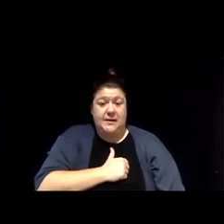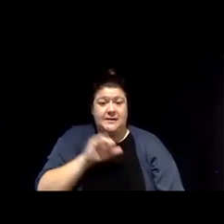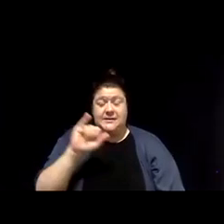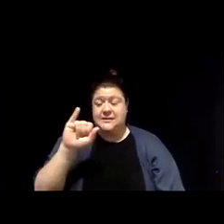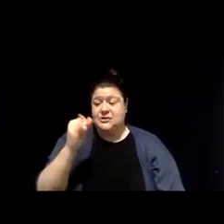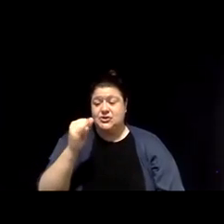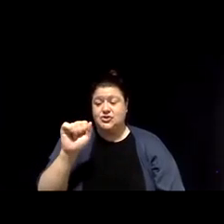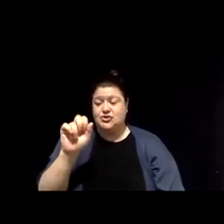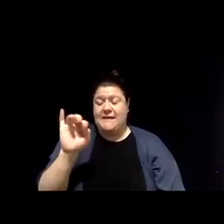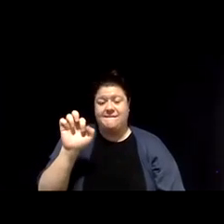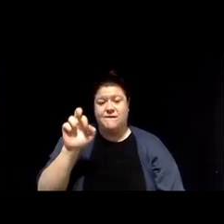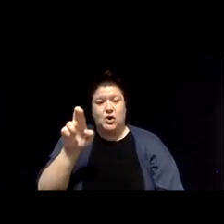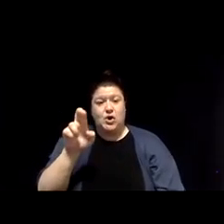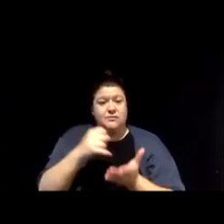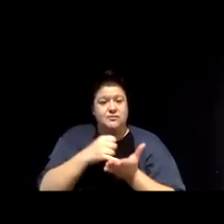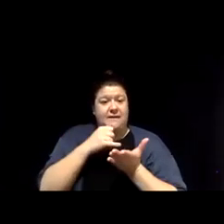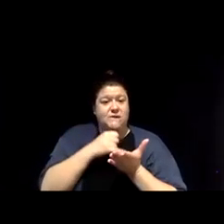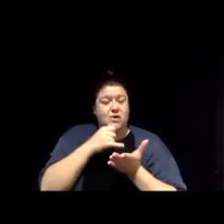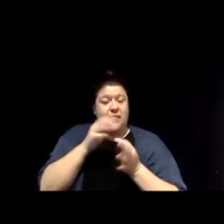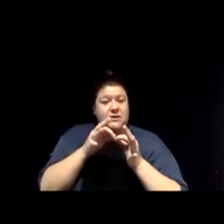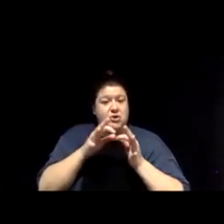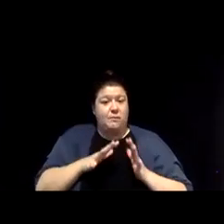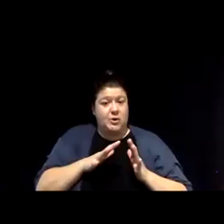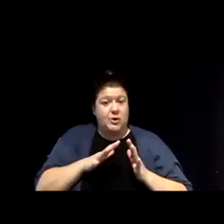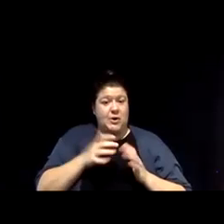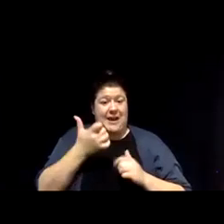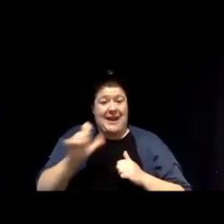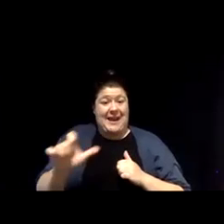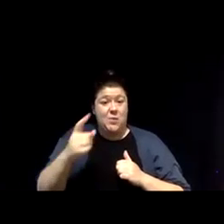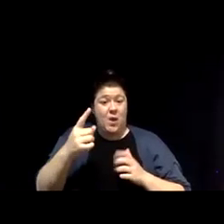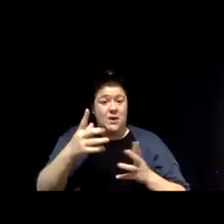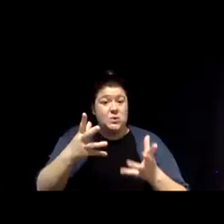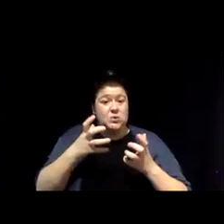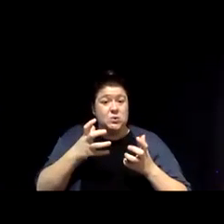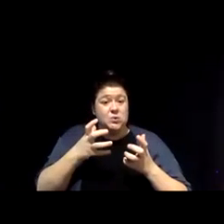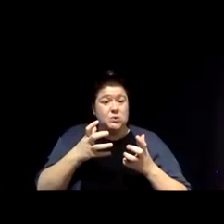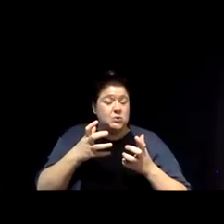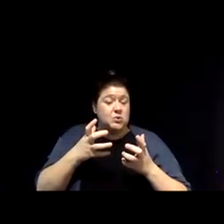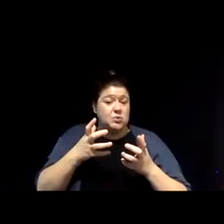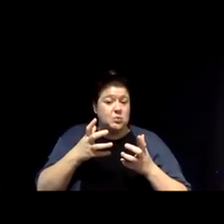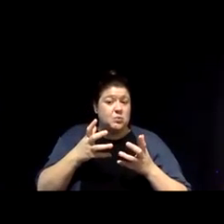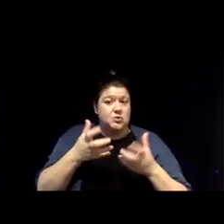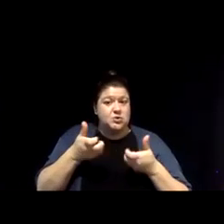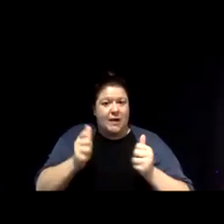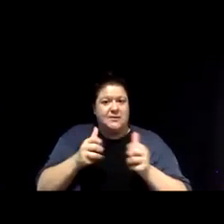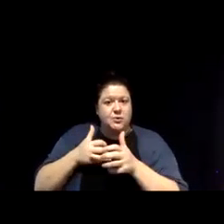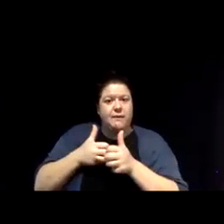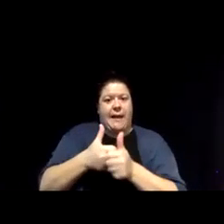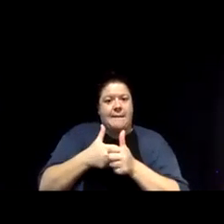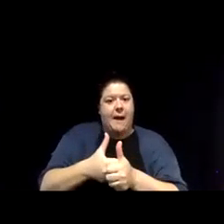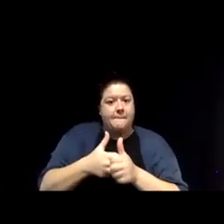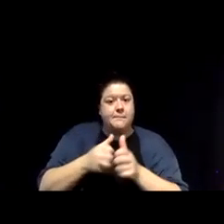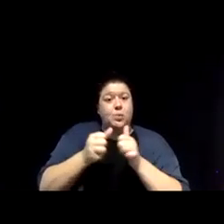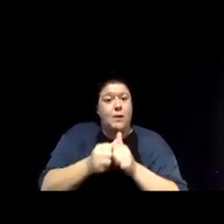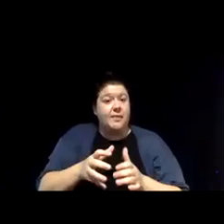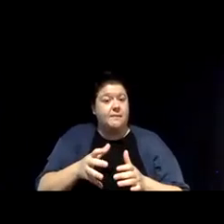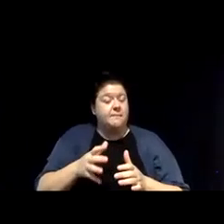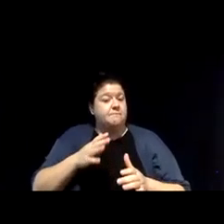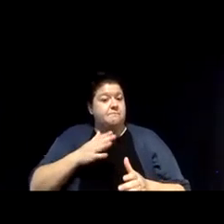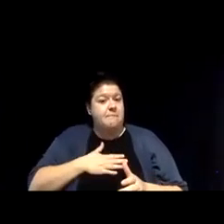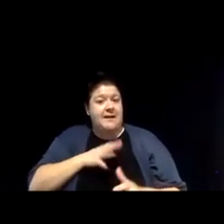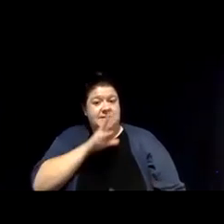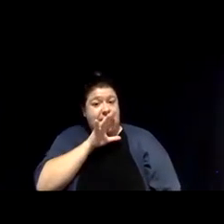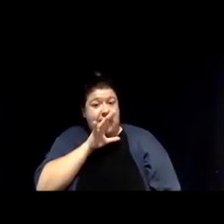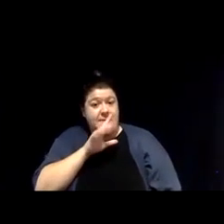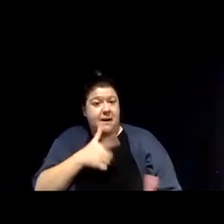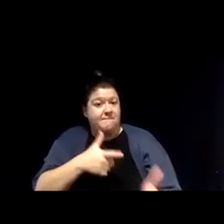our interpreter, and to anyone who's trying to keep track of what I'm speaking and saying. But